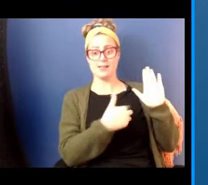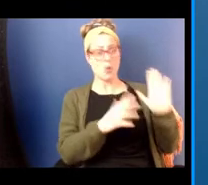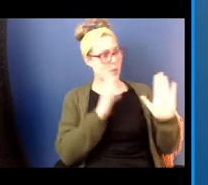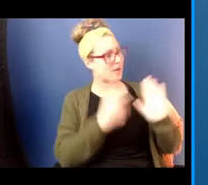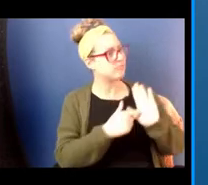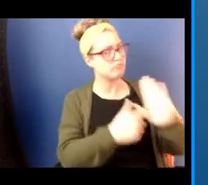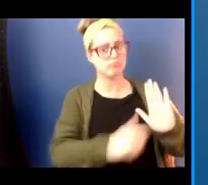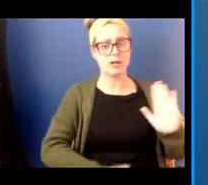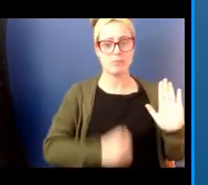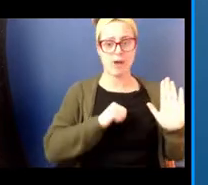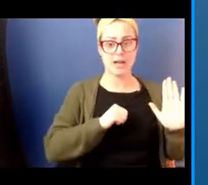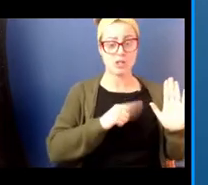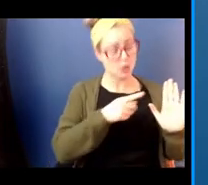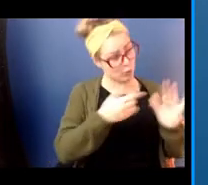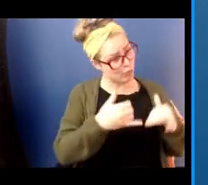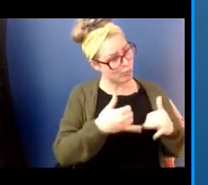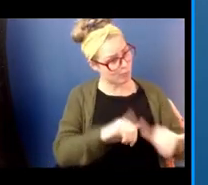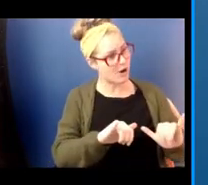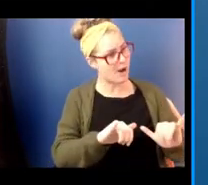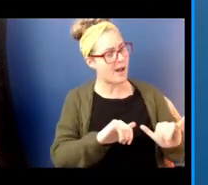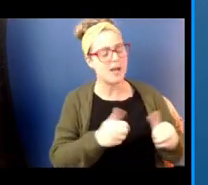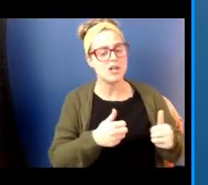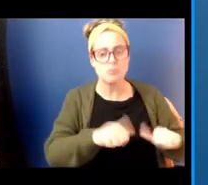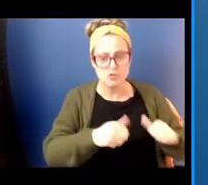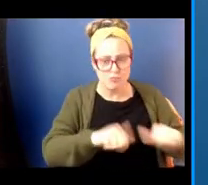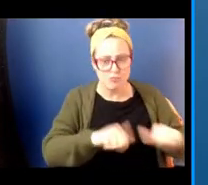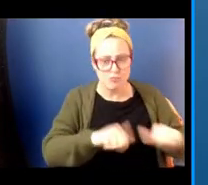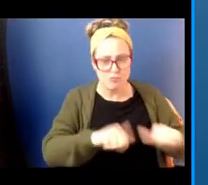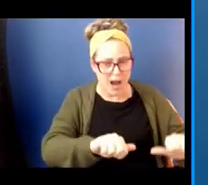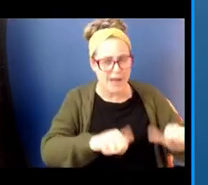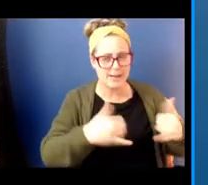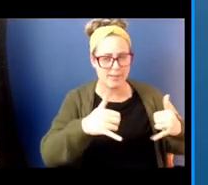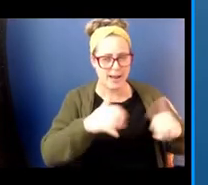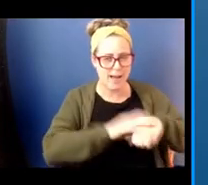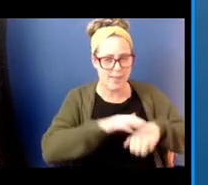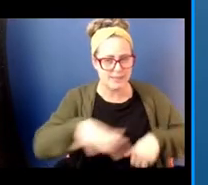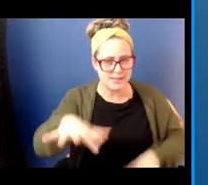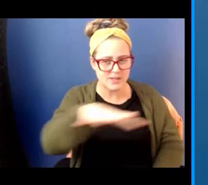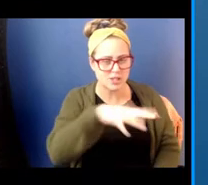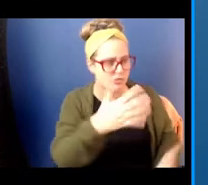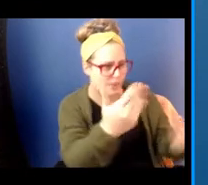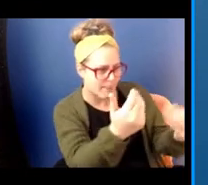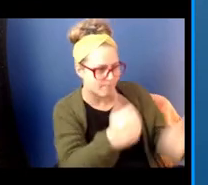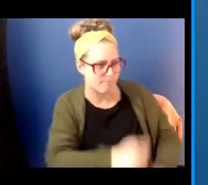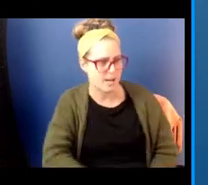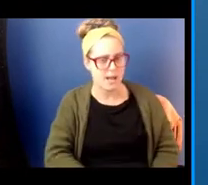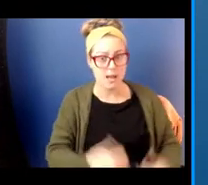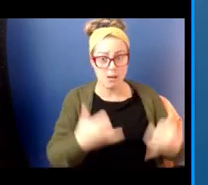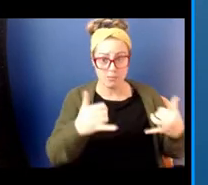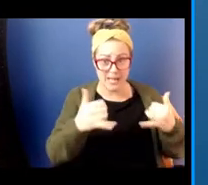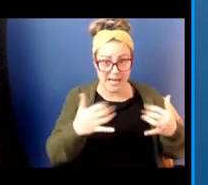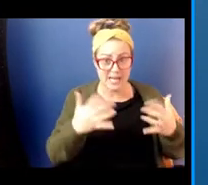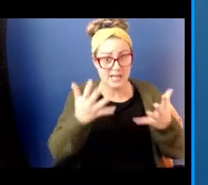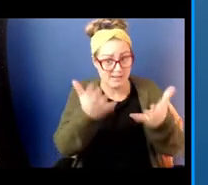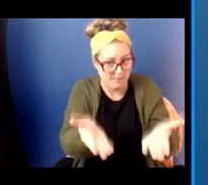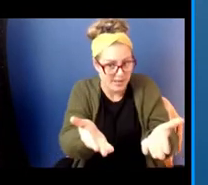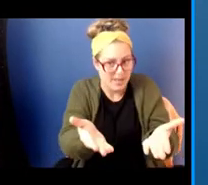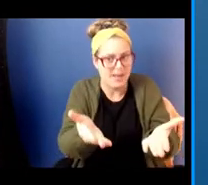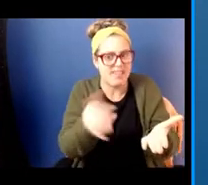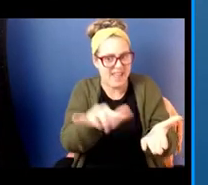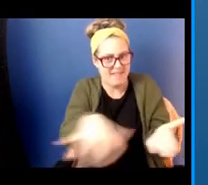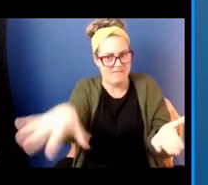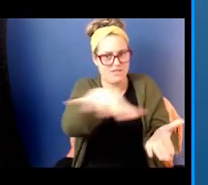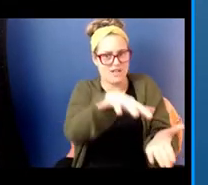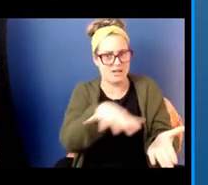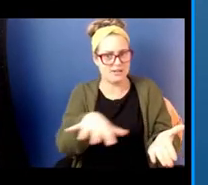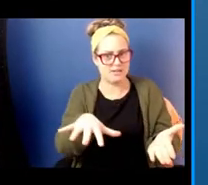here you try to play on this field this is the field we want to play on and I'm very proud